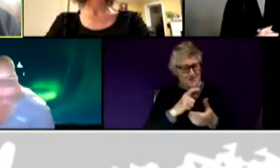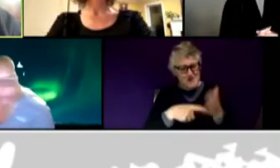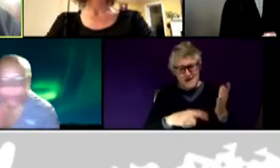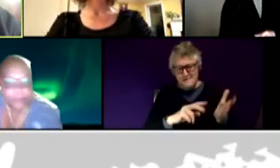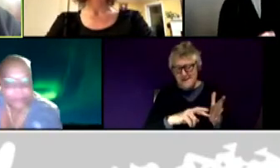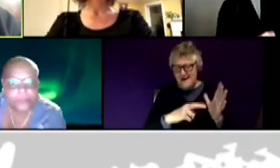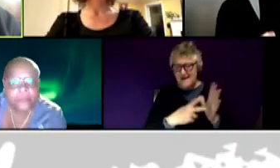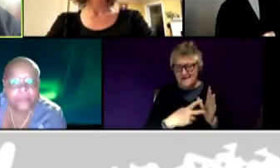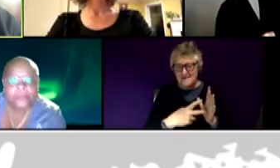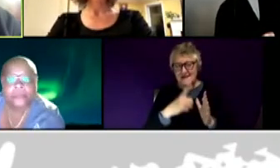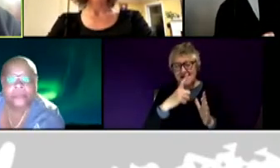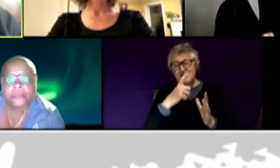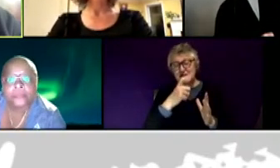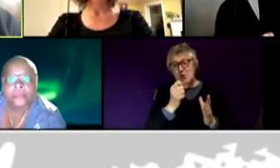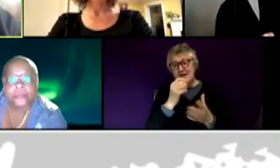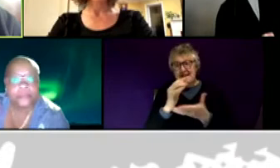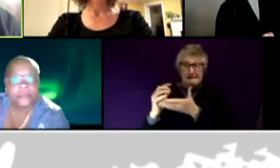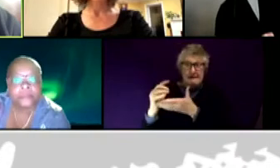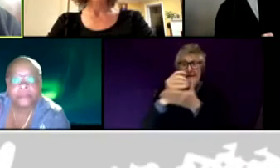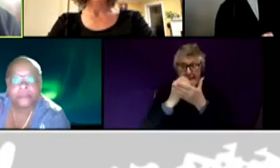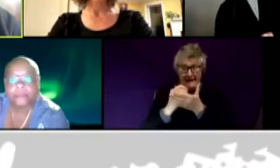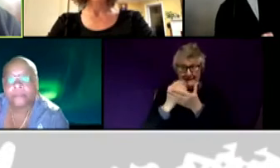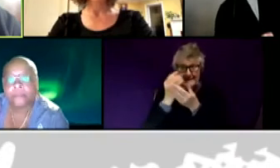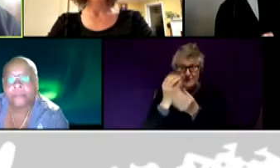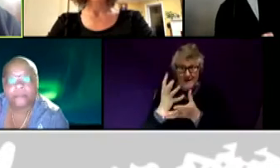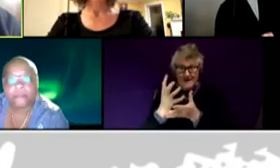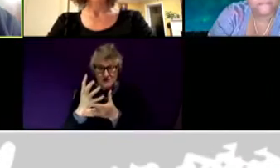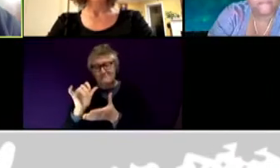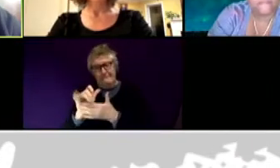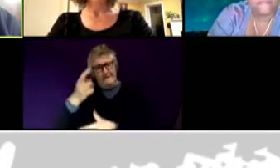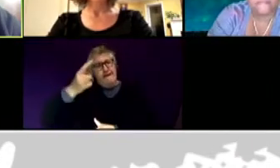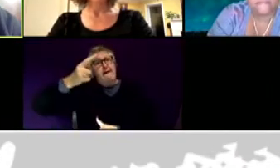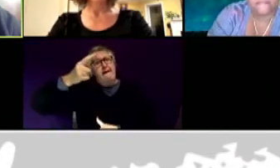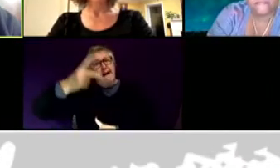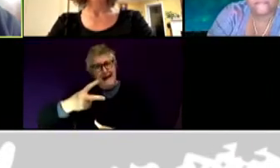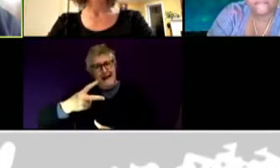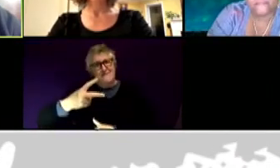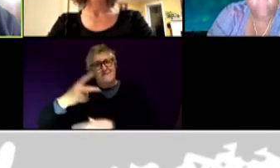of the battle. So thank you, Anne, for including that. And thanks, Judith,